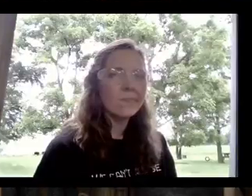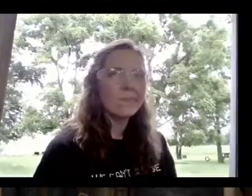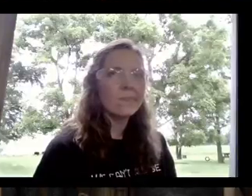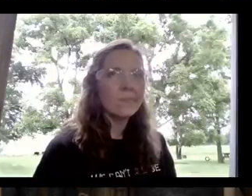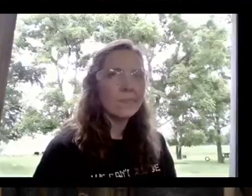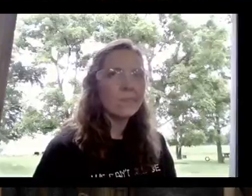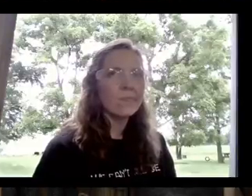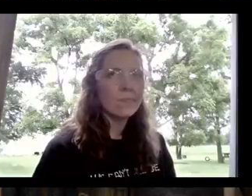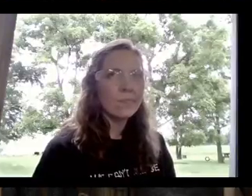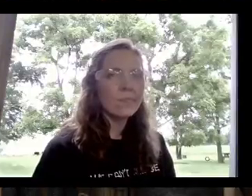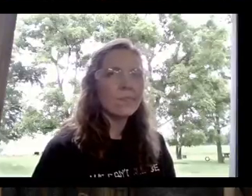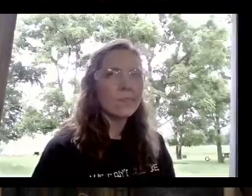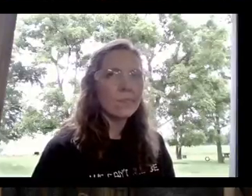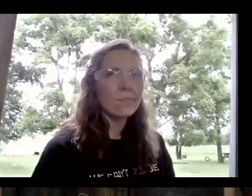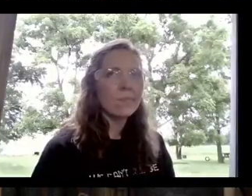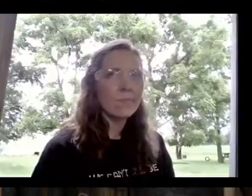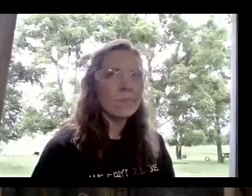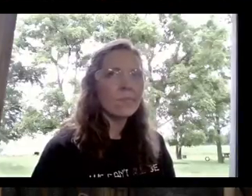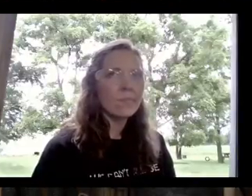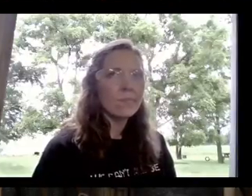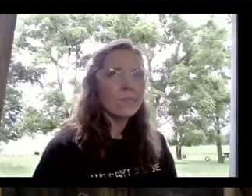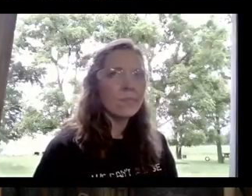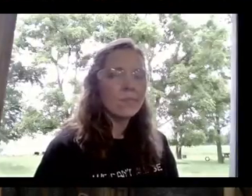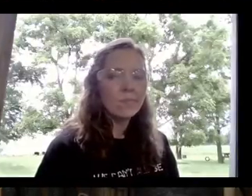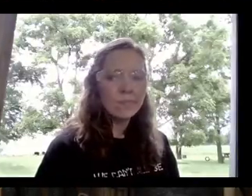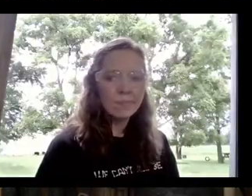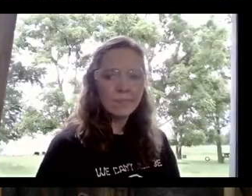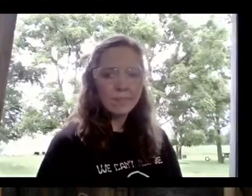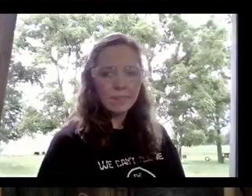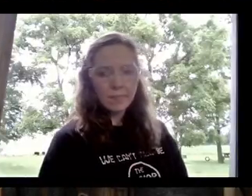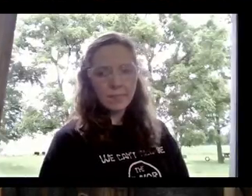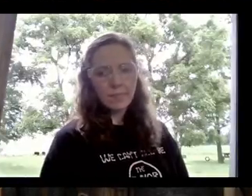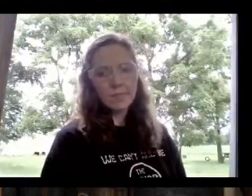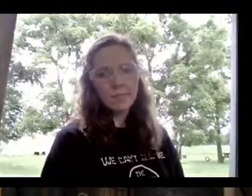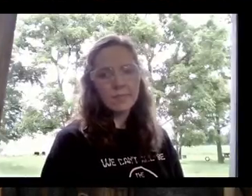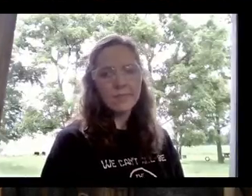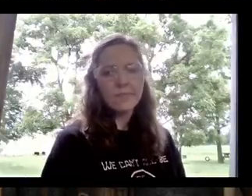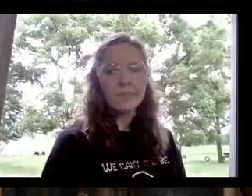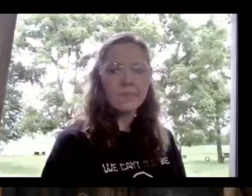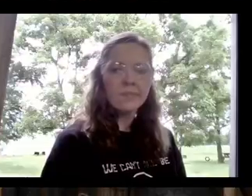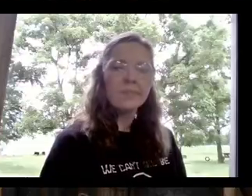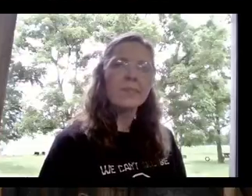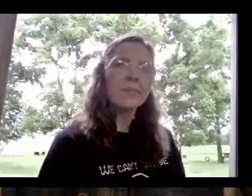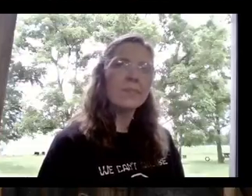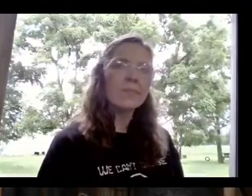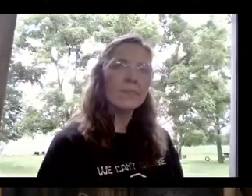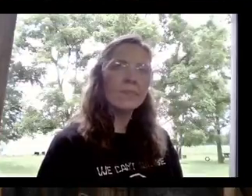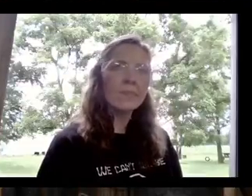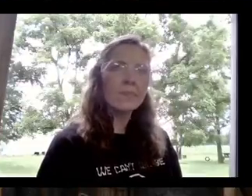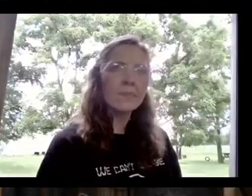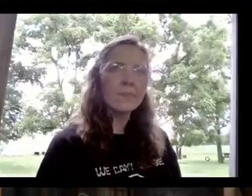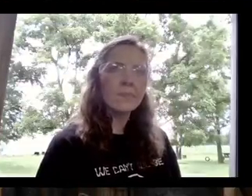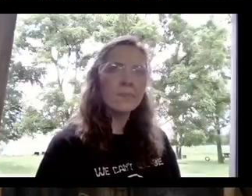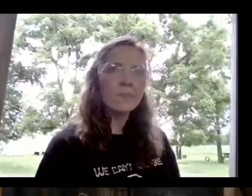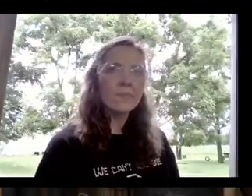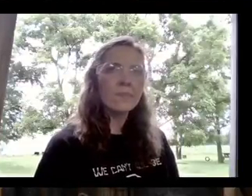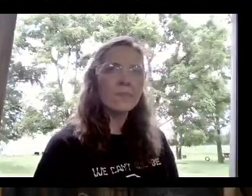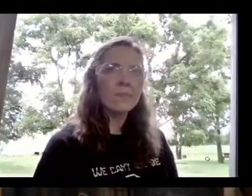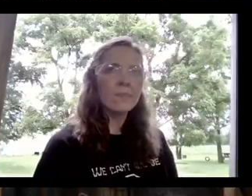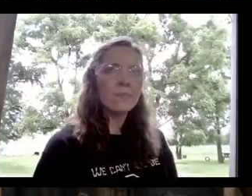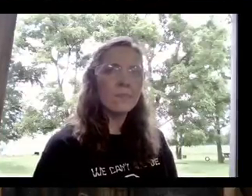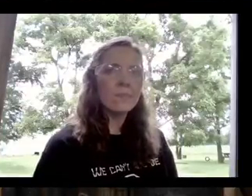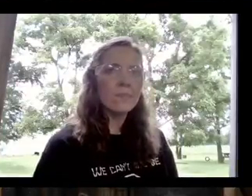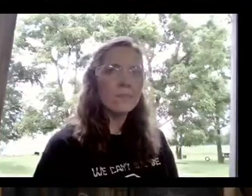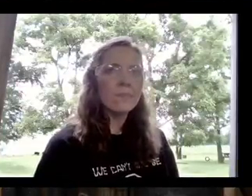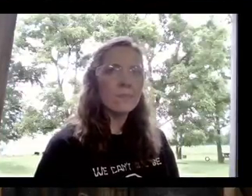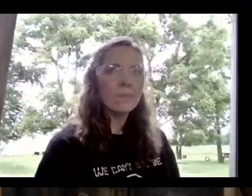it up, and so on and so forth. And chances are, I probably wouldn't even have chose wrought iron to do this. I would